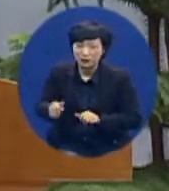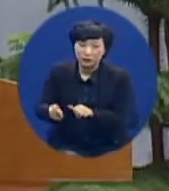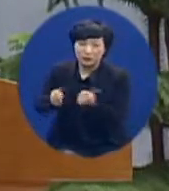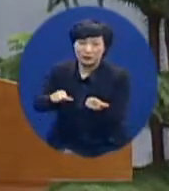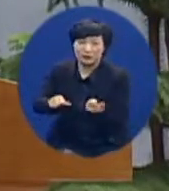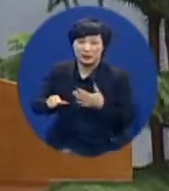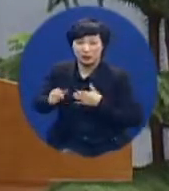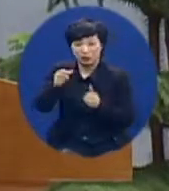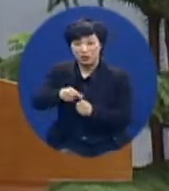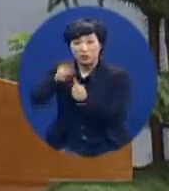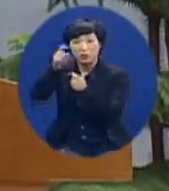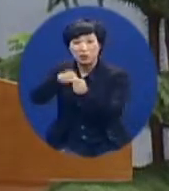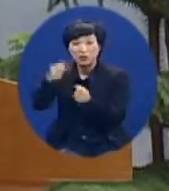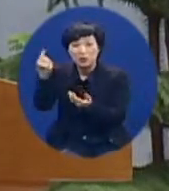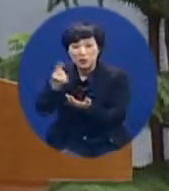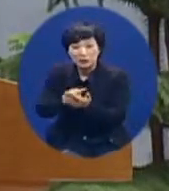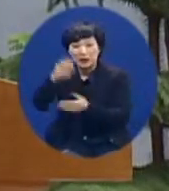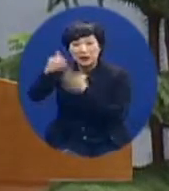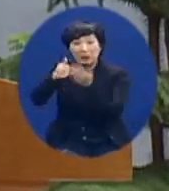death.